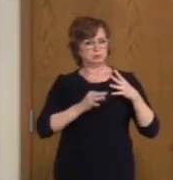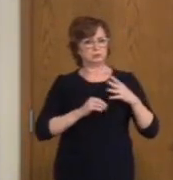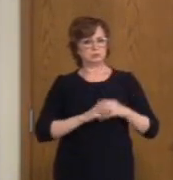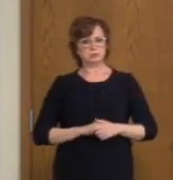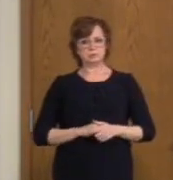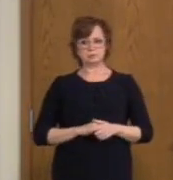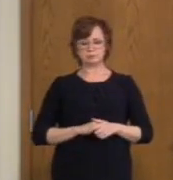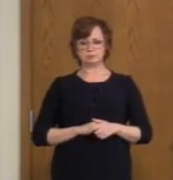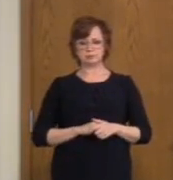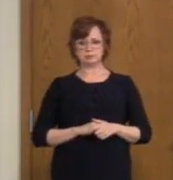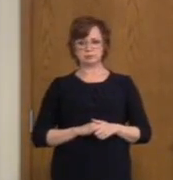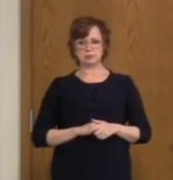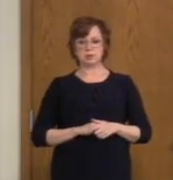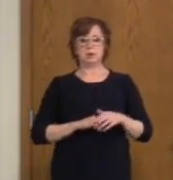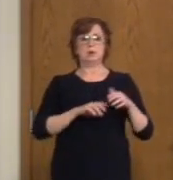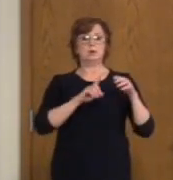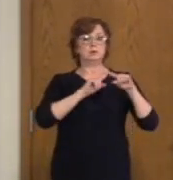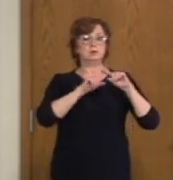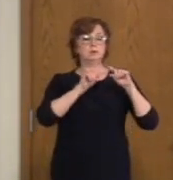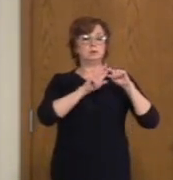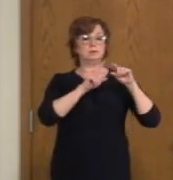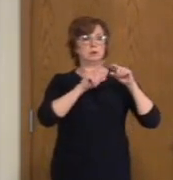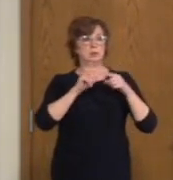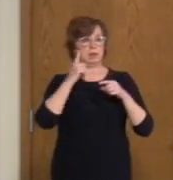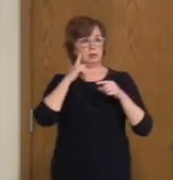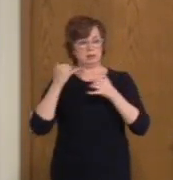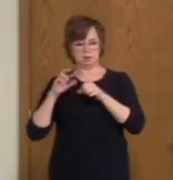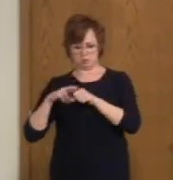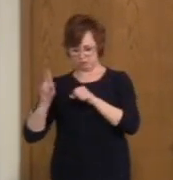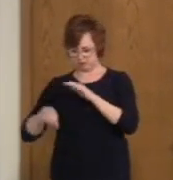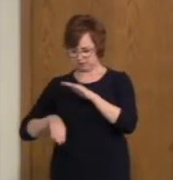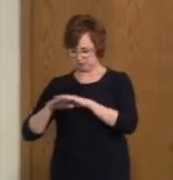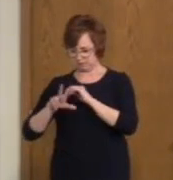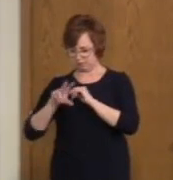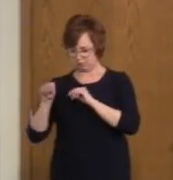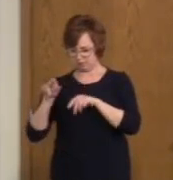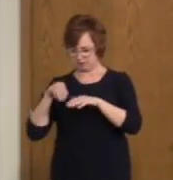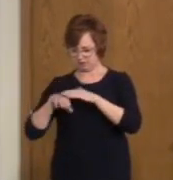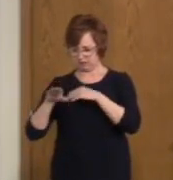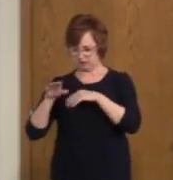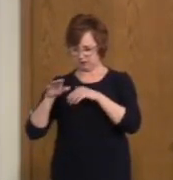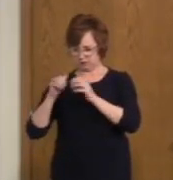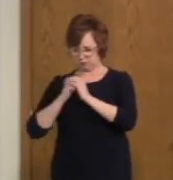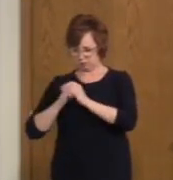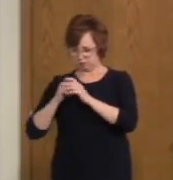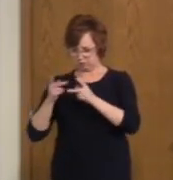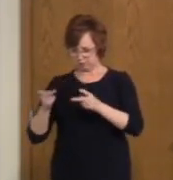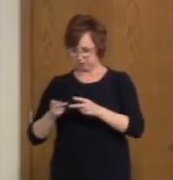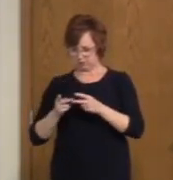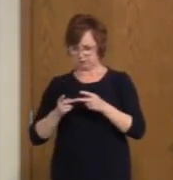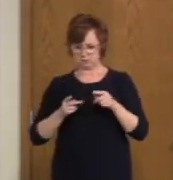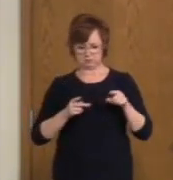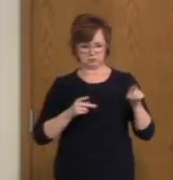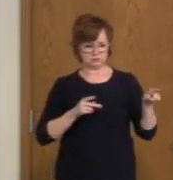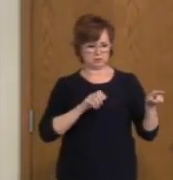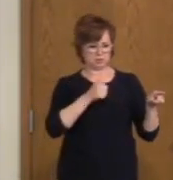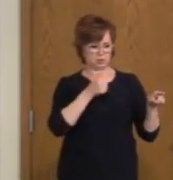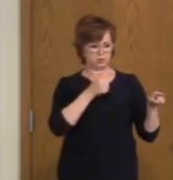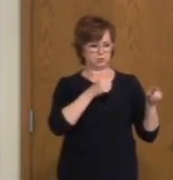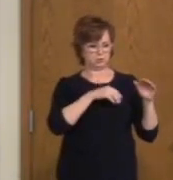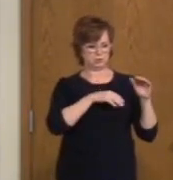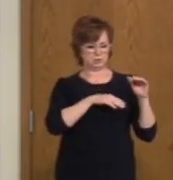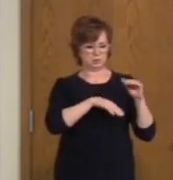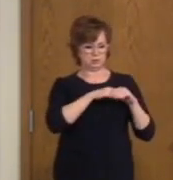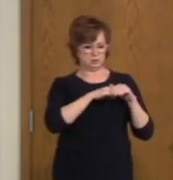to go up to 30 people in Regina, a higher number, still choosing to participate